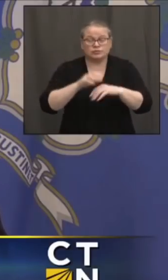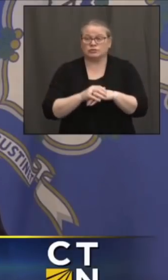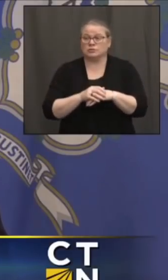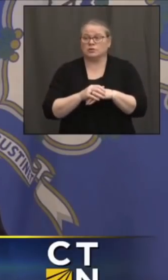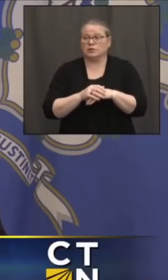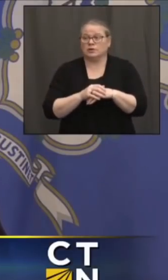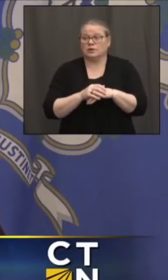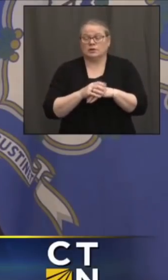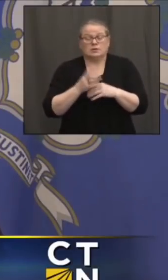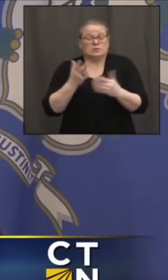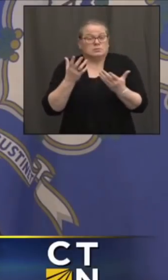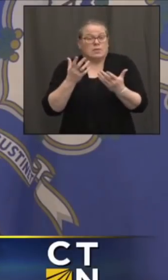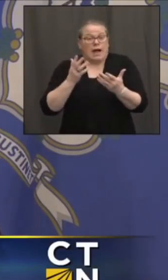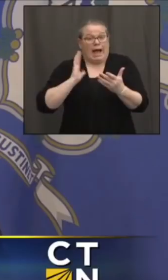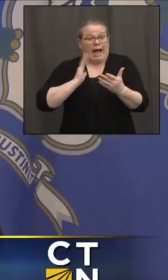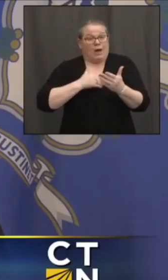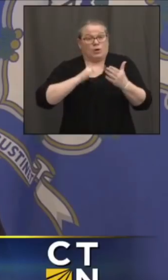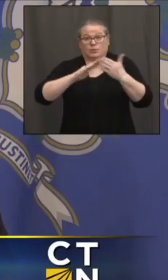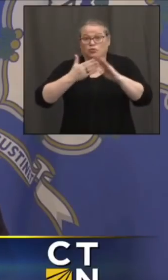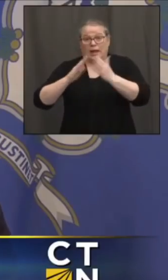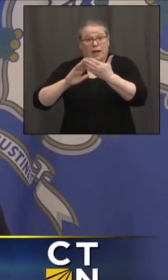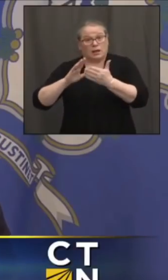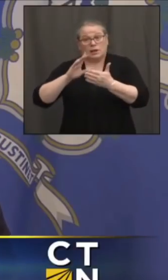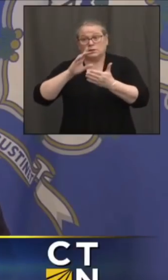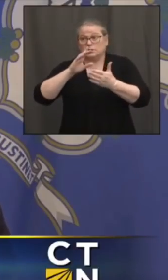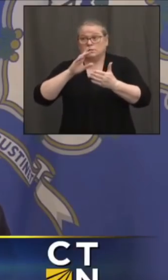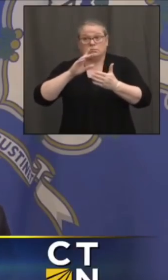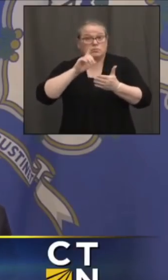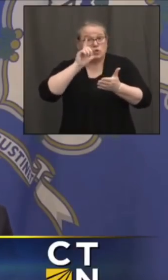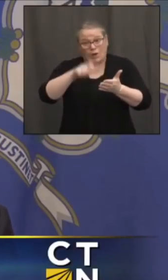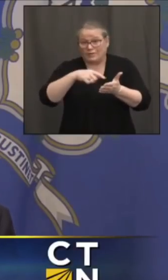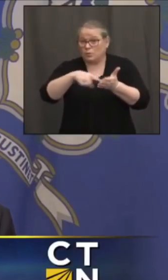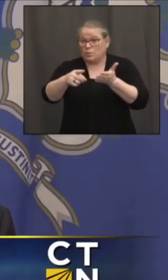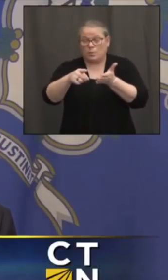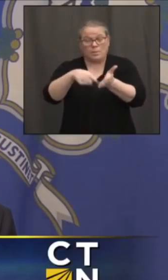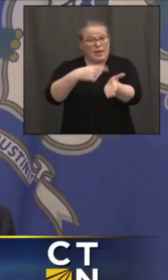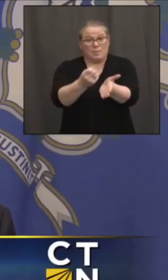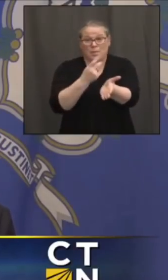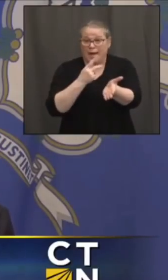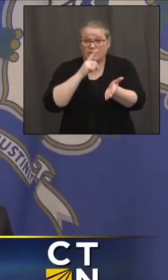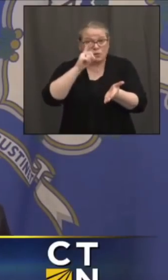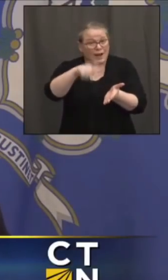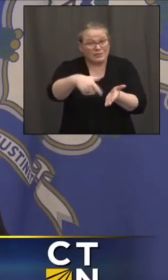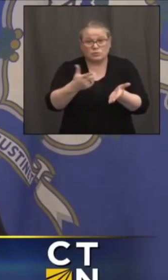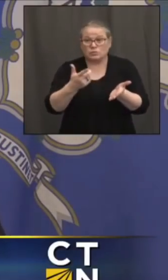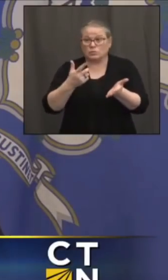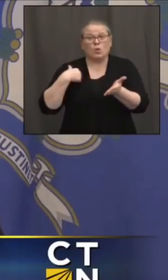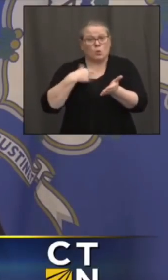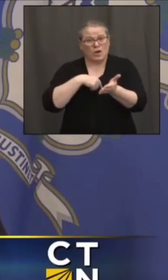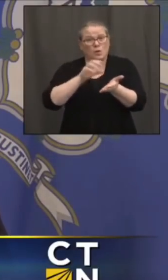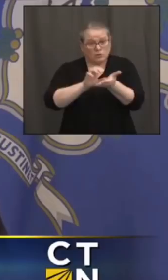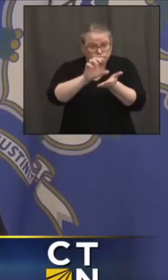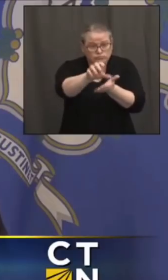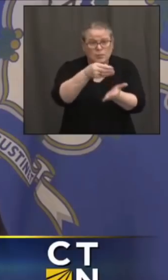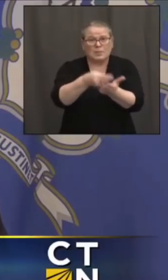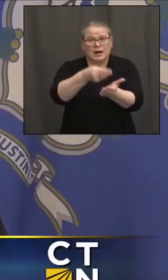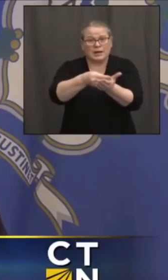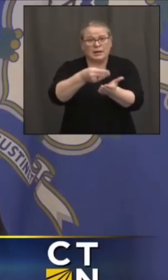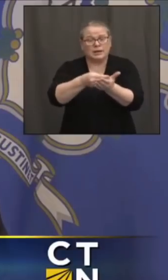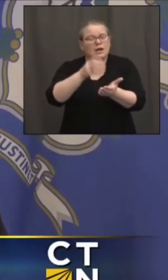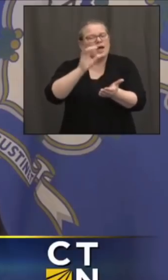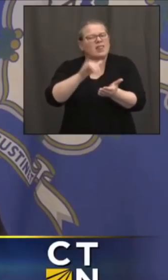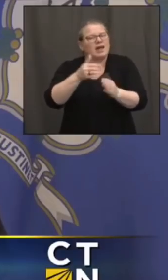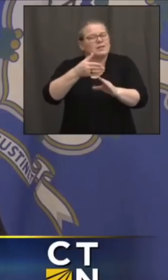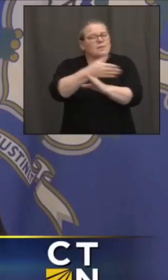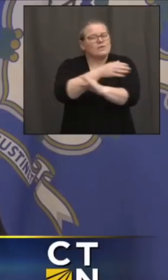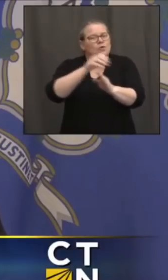holding our municipalities harmless, we put money in place for them as well, and that's before the state and local aid that I think will be passed by the